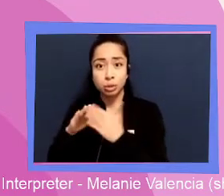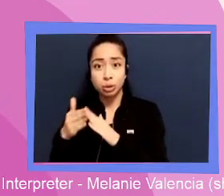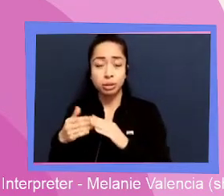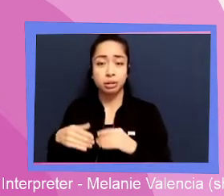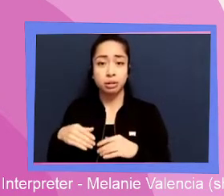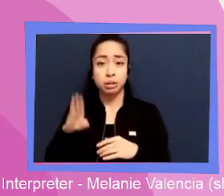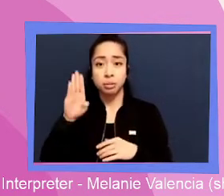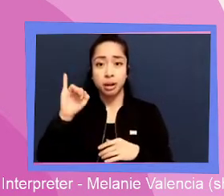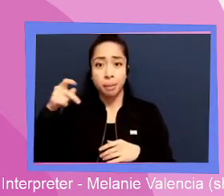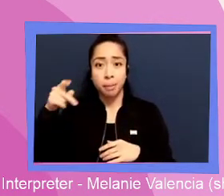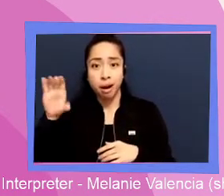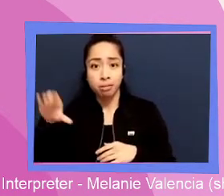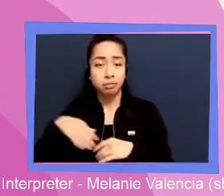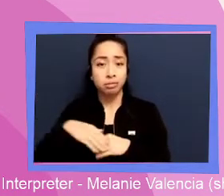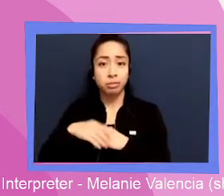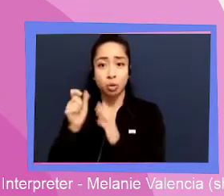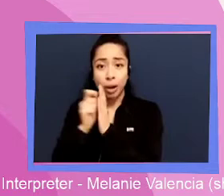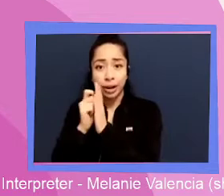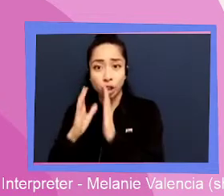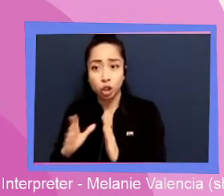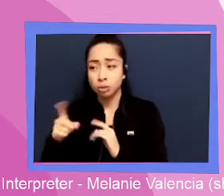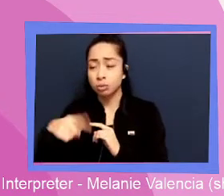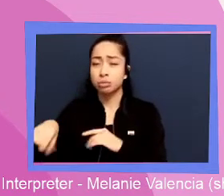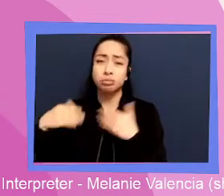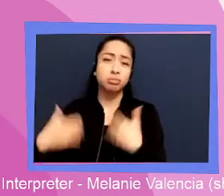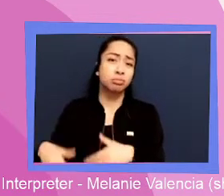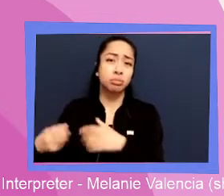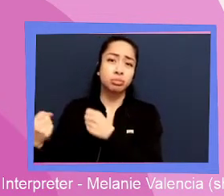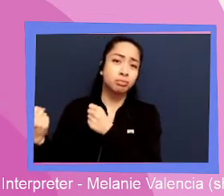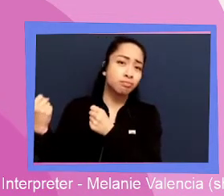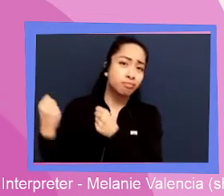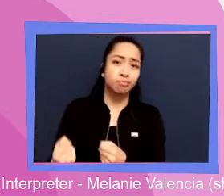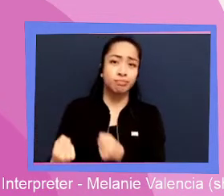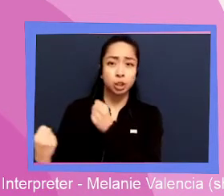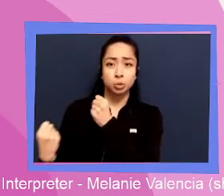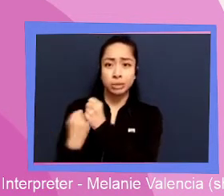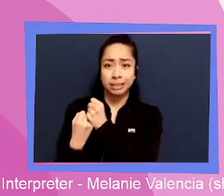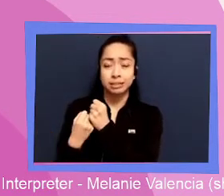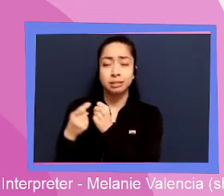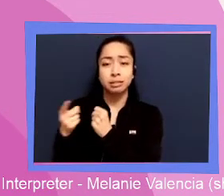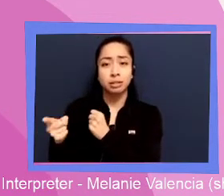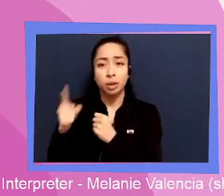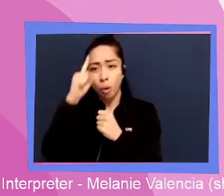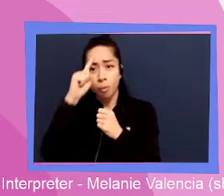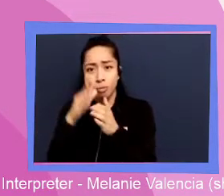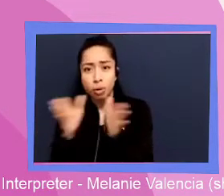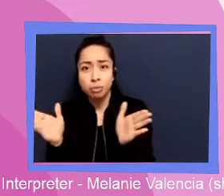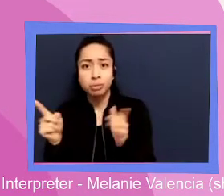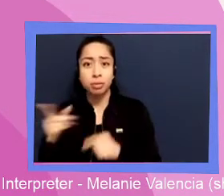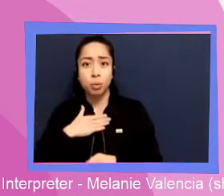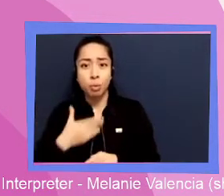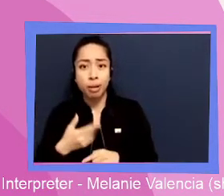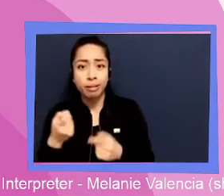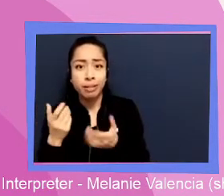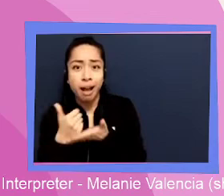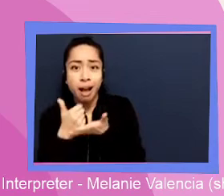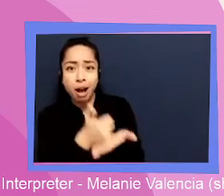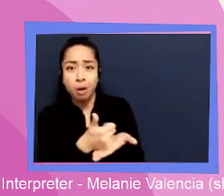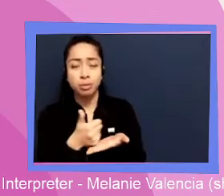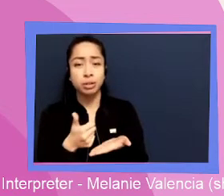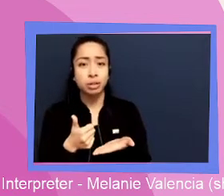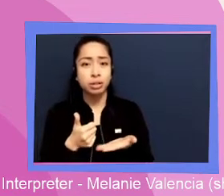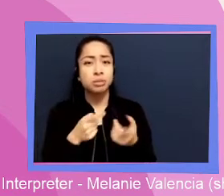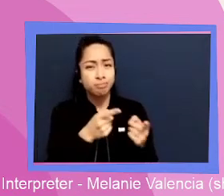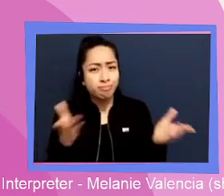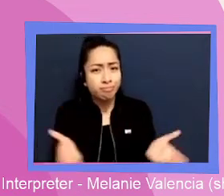are writers have been really supportive and welcoming and want to help and, you know, form groups. So, like, reach out.